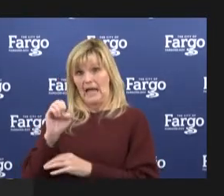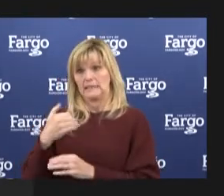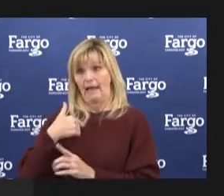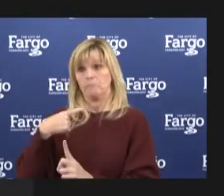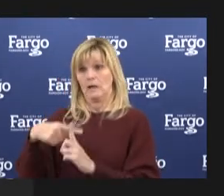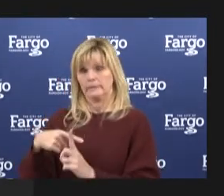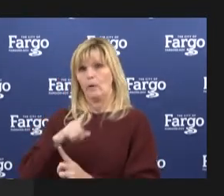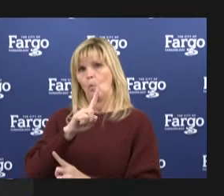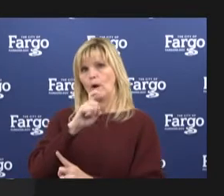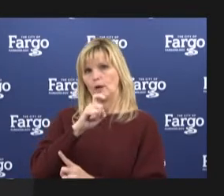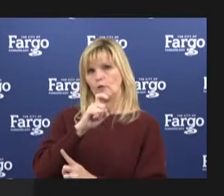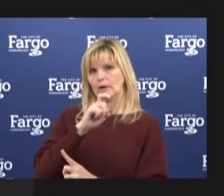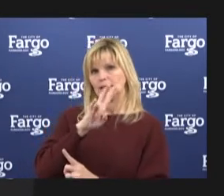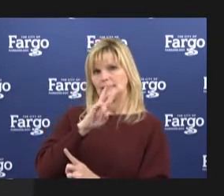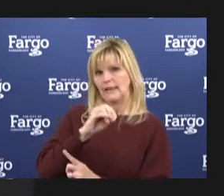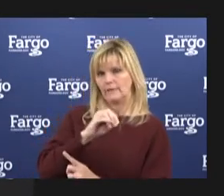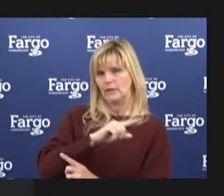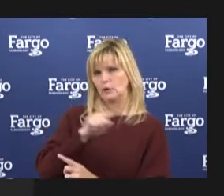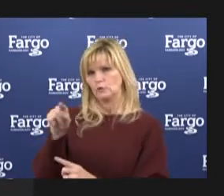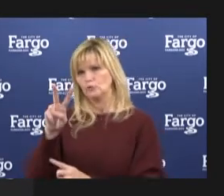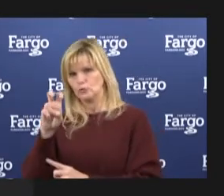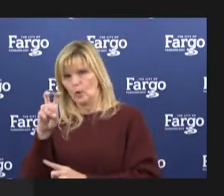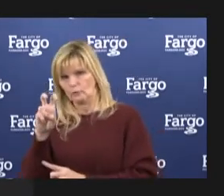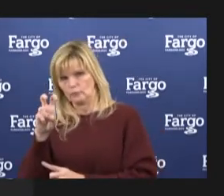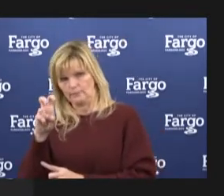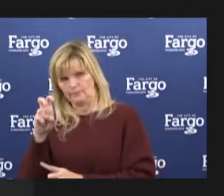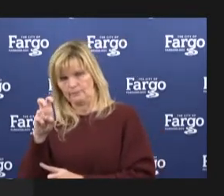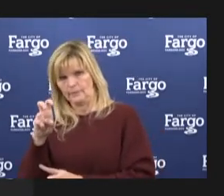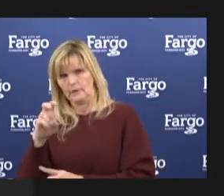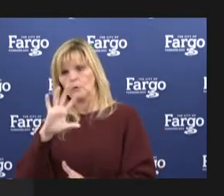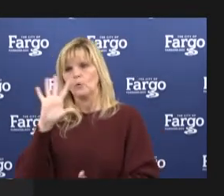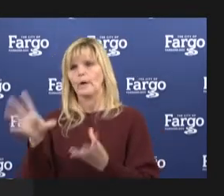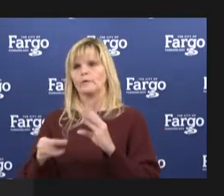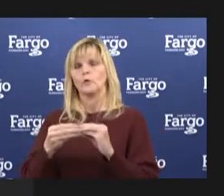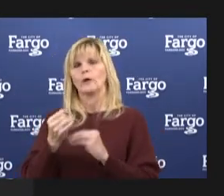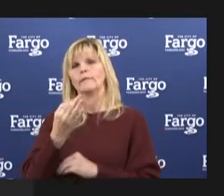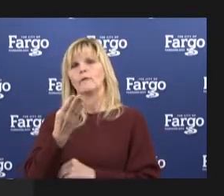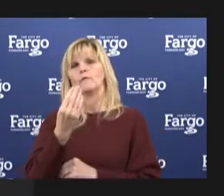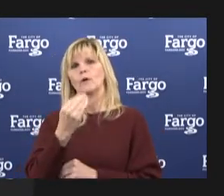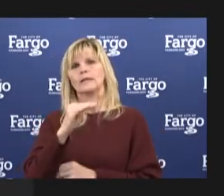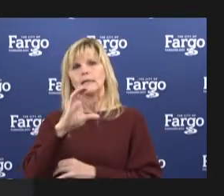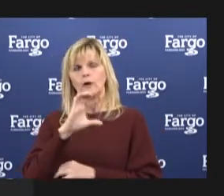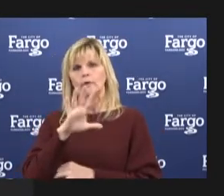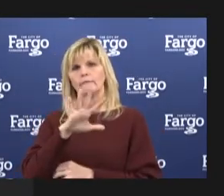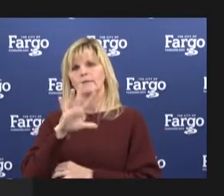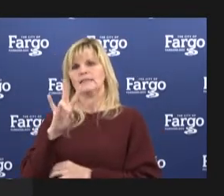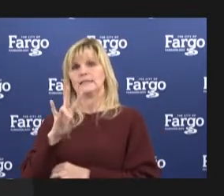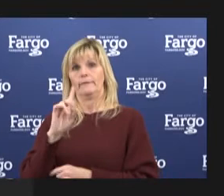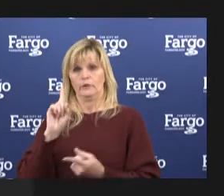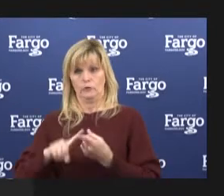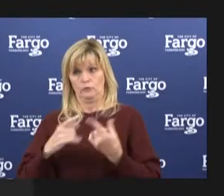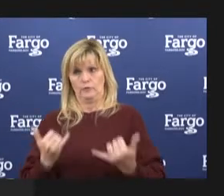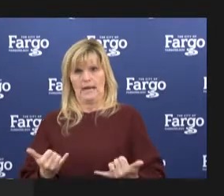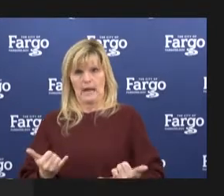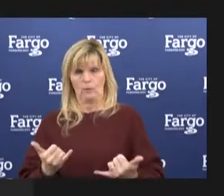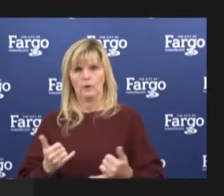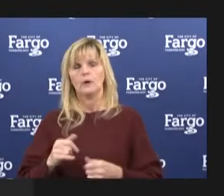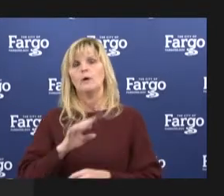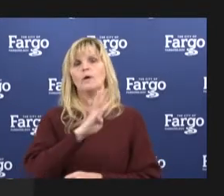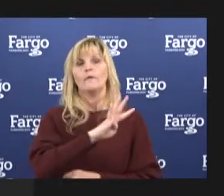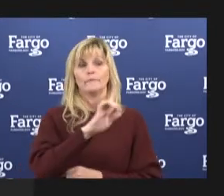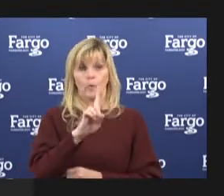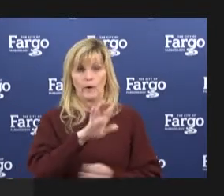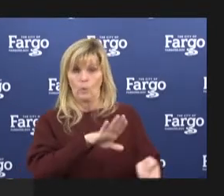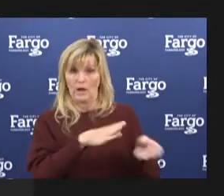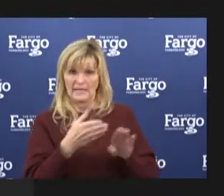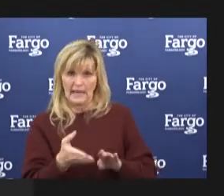between 170 and 200 cases. And we have a total of 1,457 to date. There are 41 deaths.